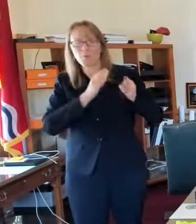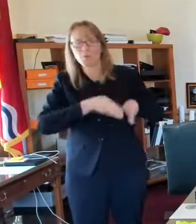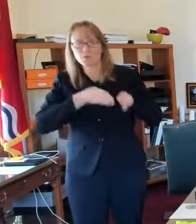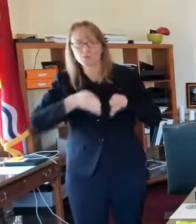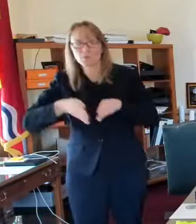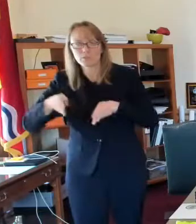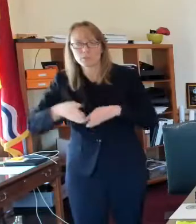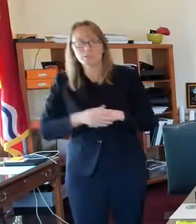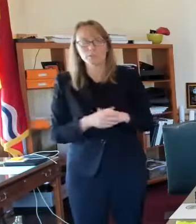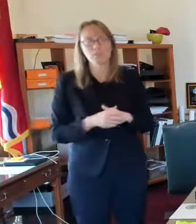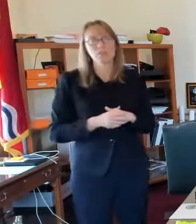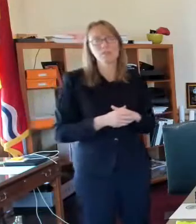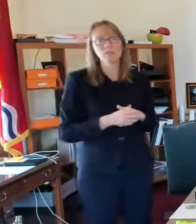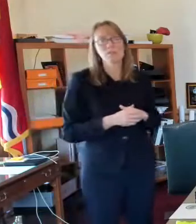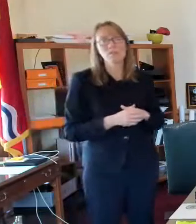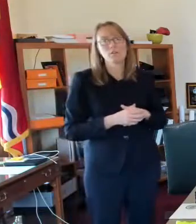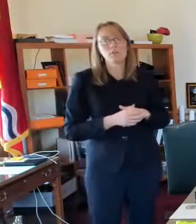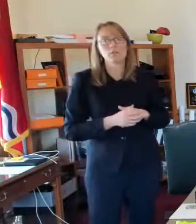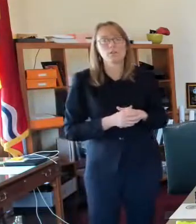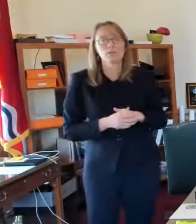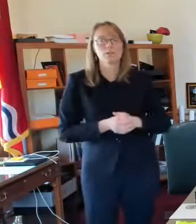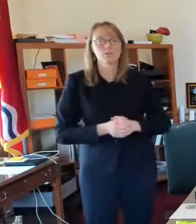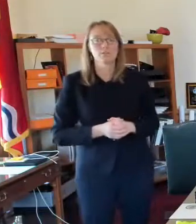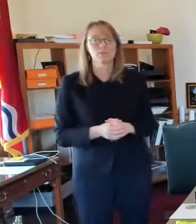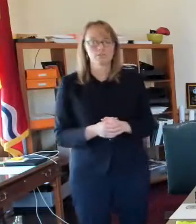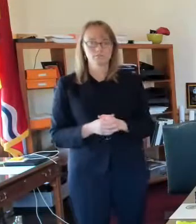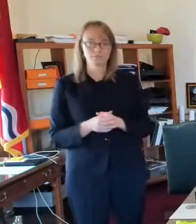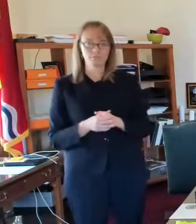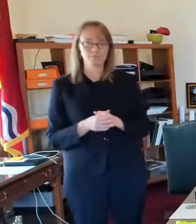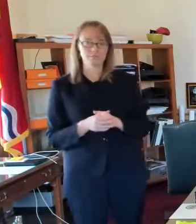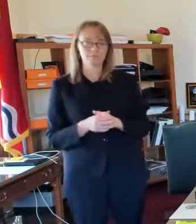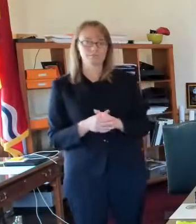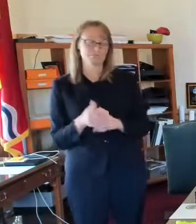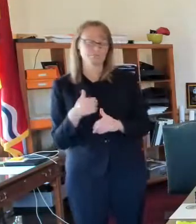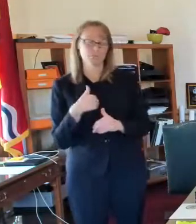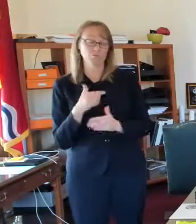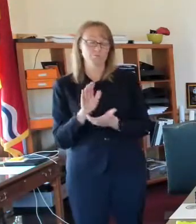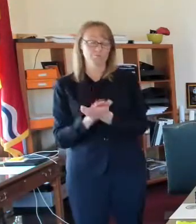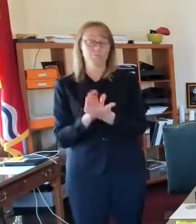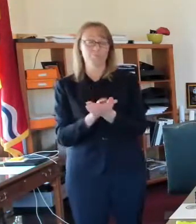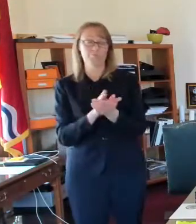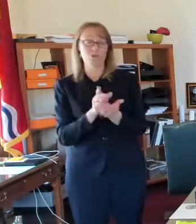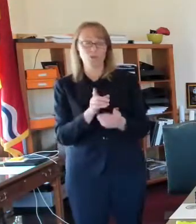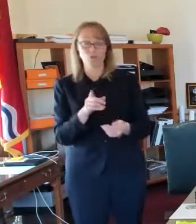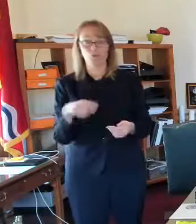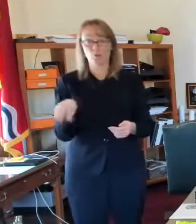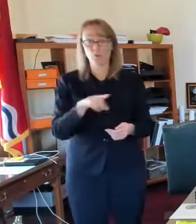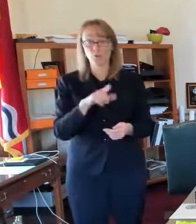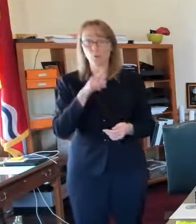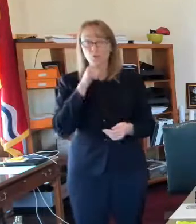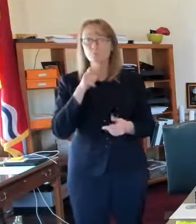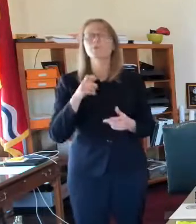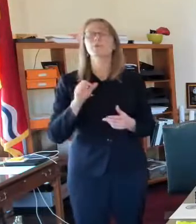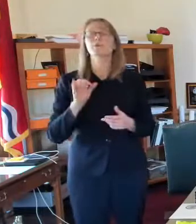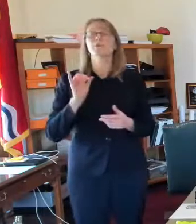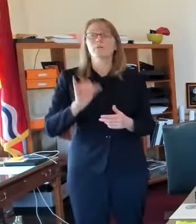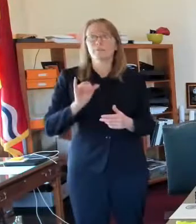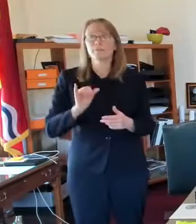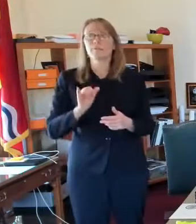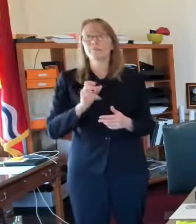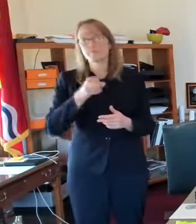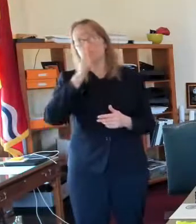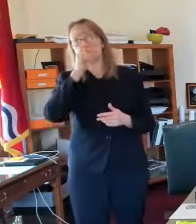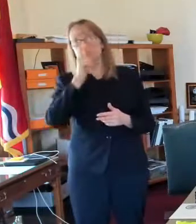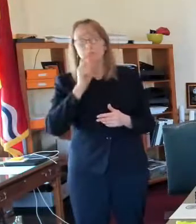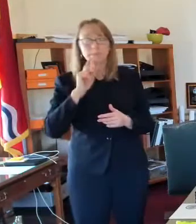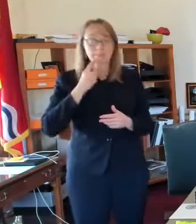and St. Charles County. So I'm going to credit that to all of you who are being serious about this, who are wearing your masks.